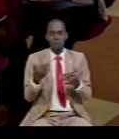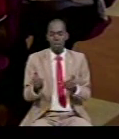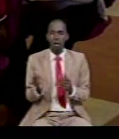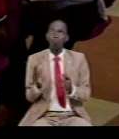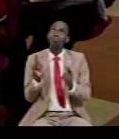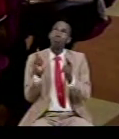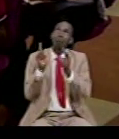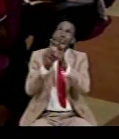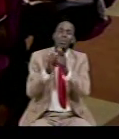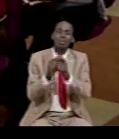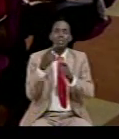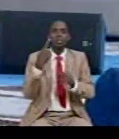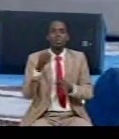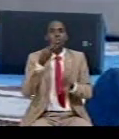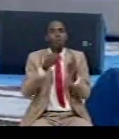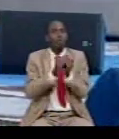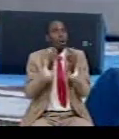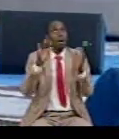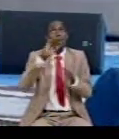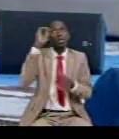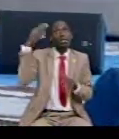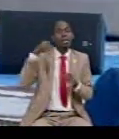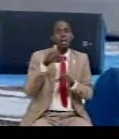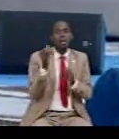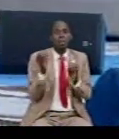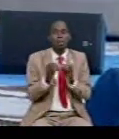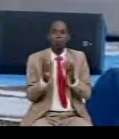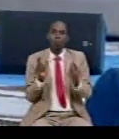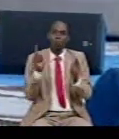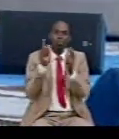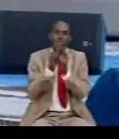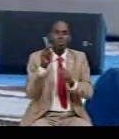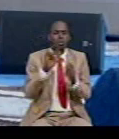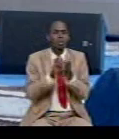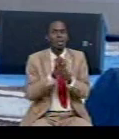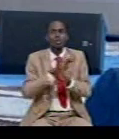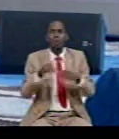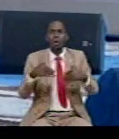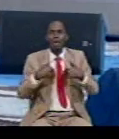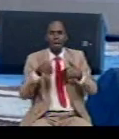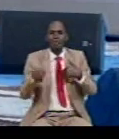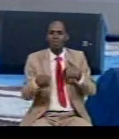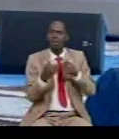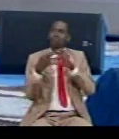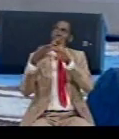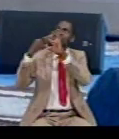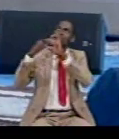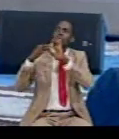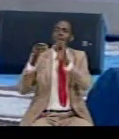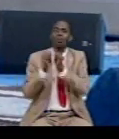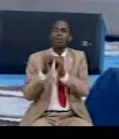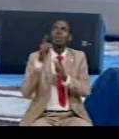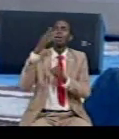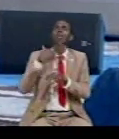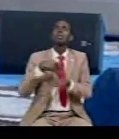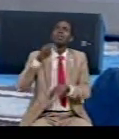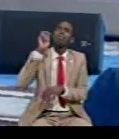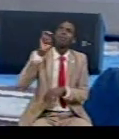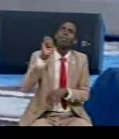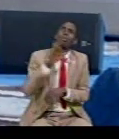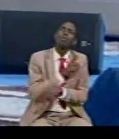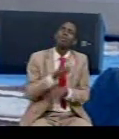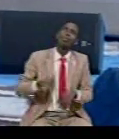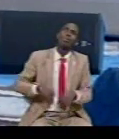people came, and the people that did not have any connection with the Lord, they came and they said, Lord, Lord,